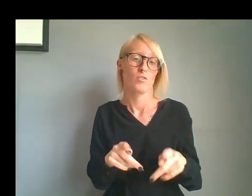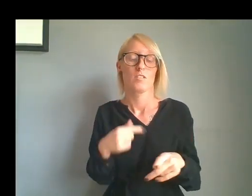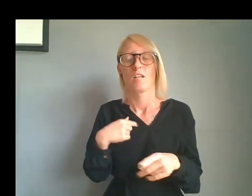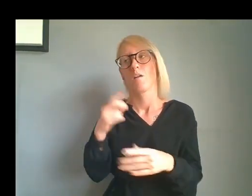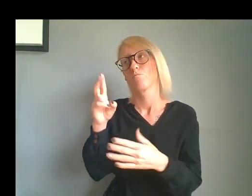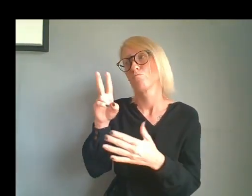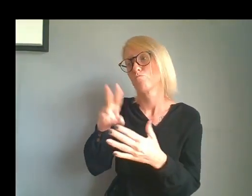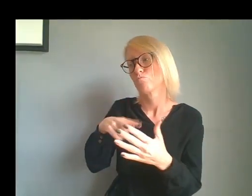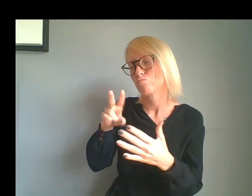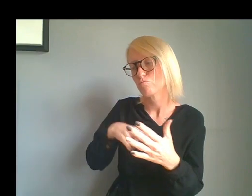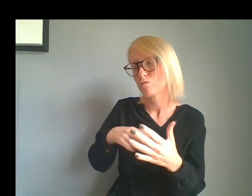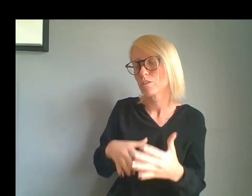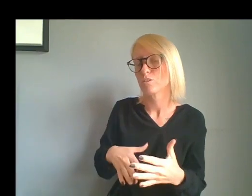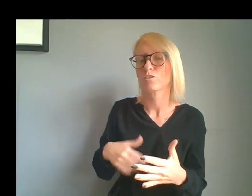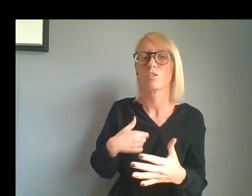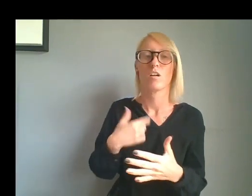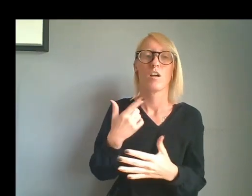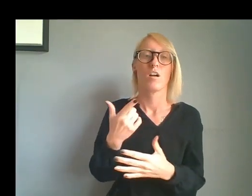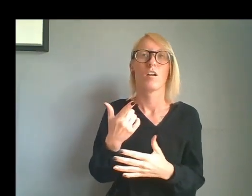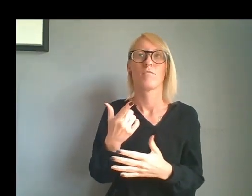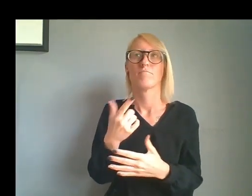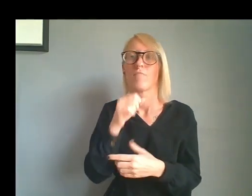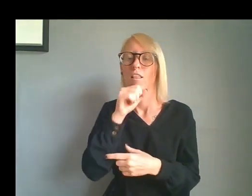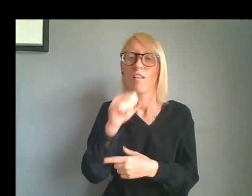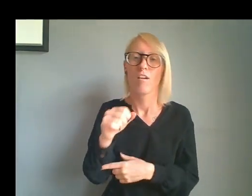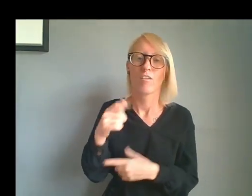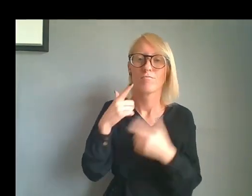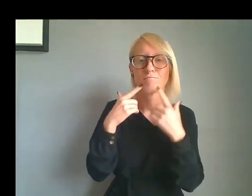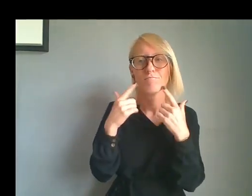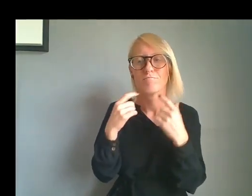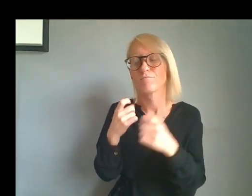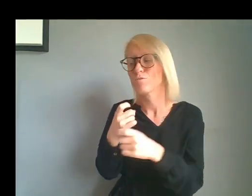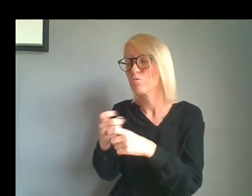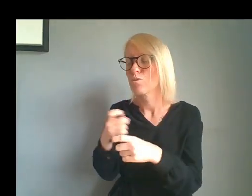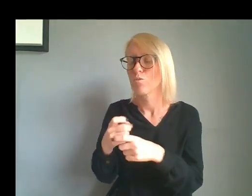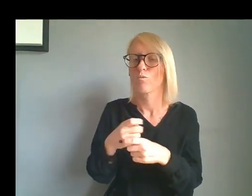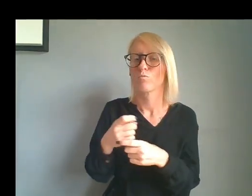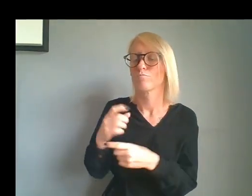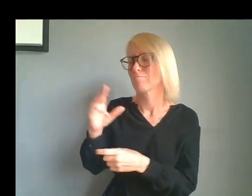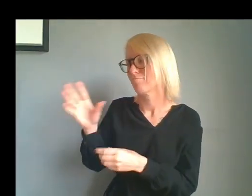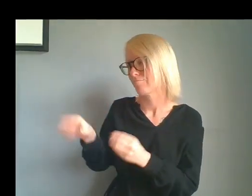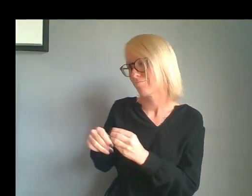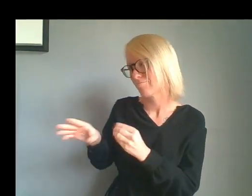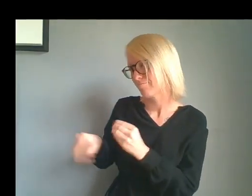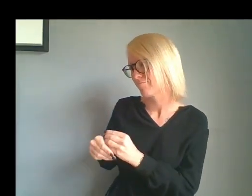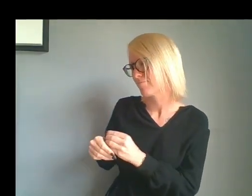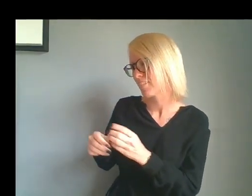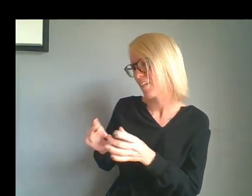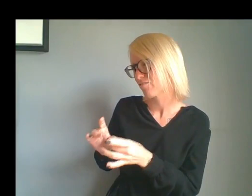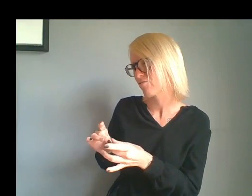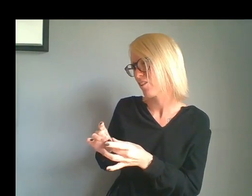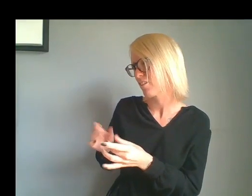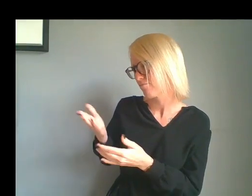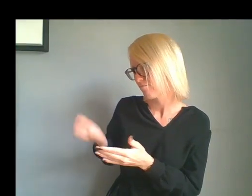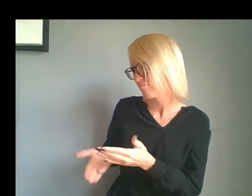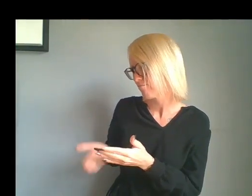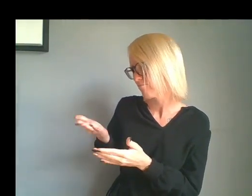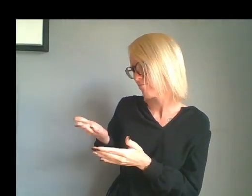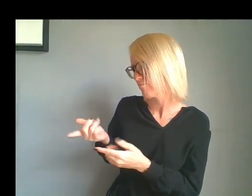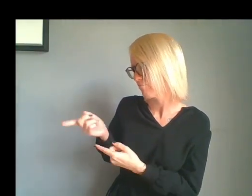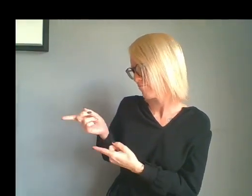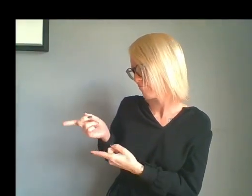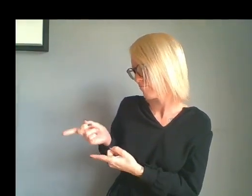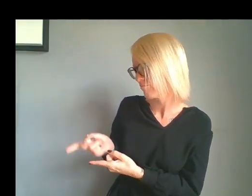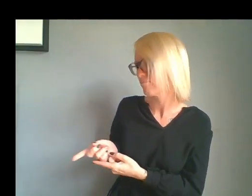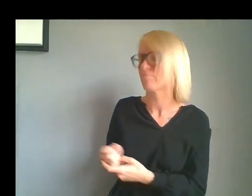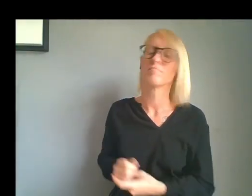reader, jewelry, I love to laugh and make jokes, and then, just some things about who I am. And